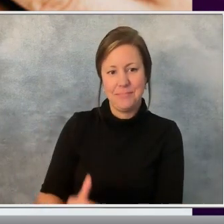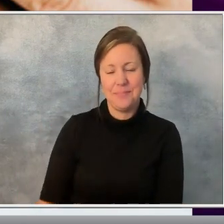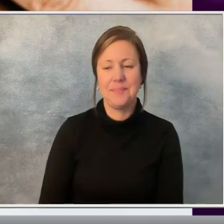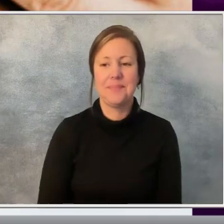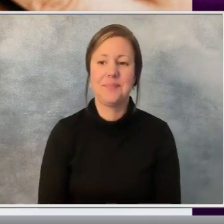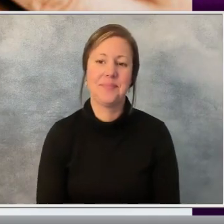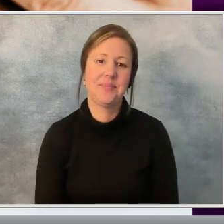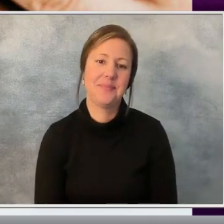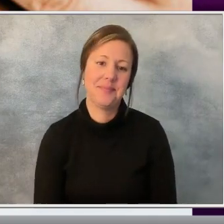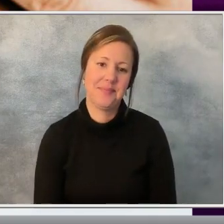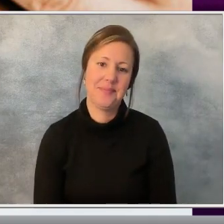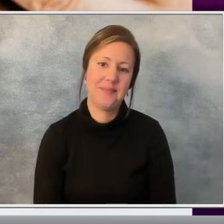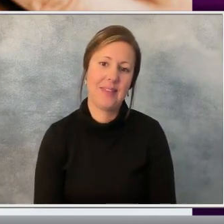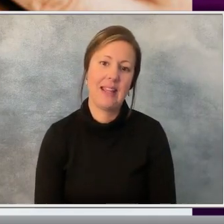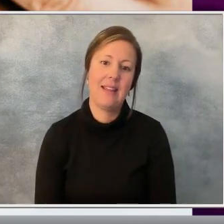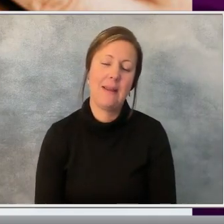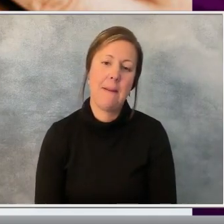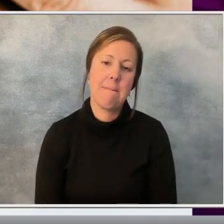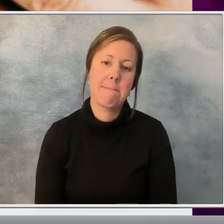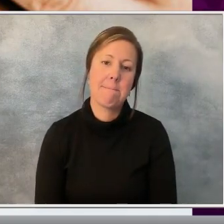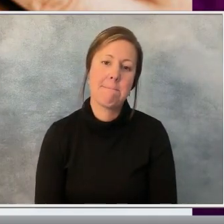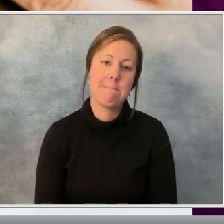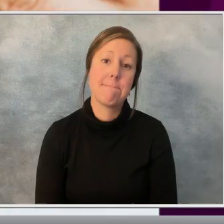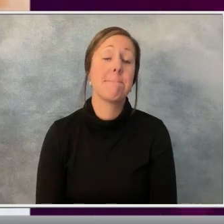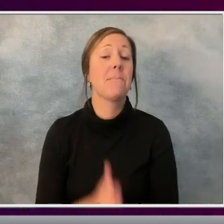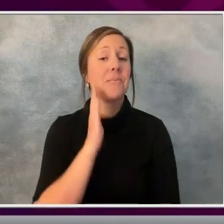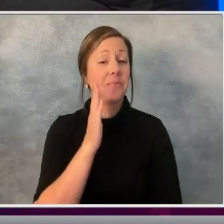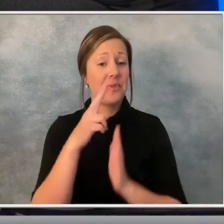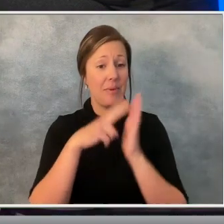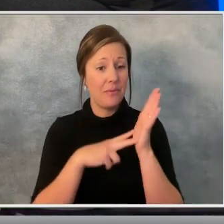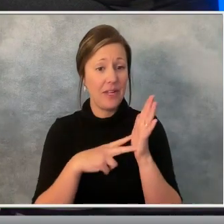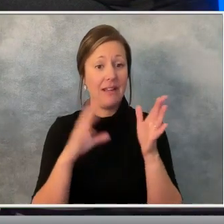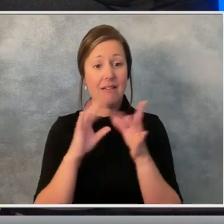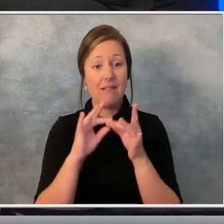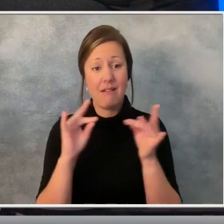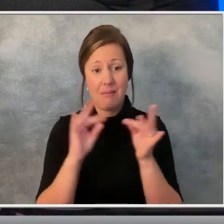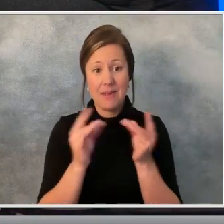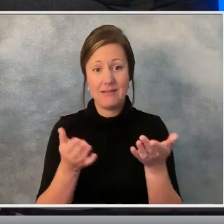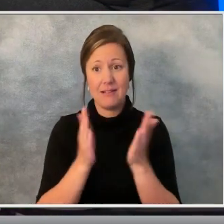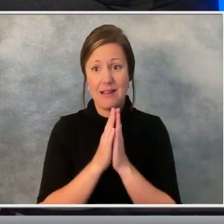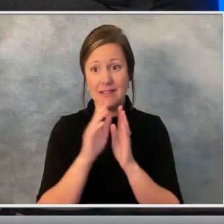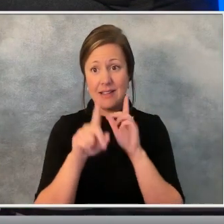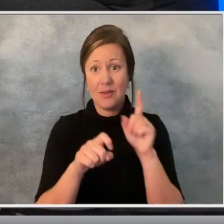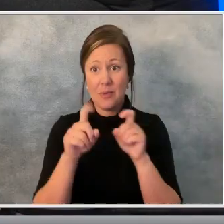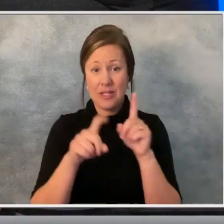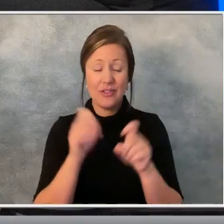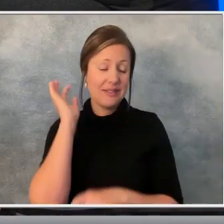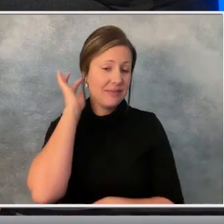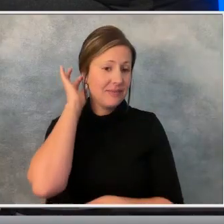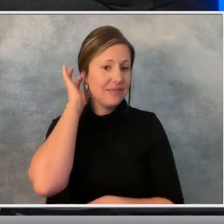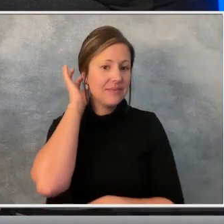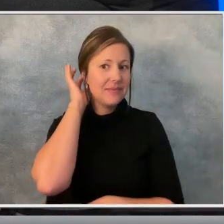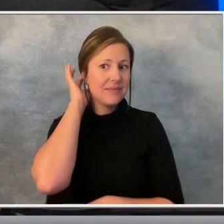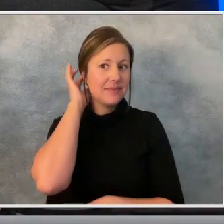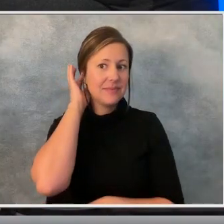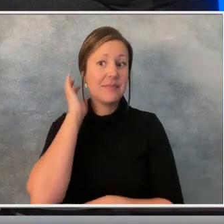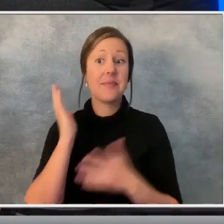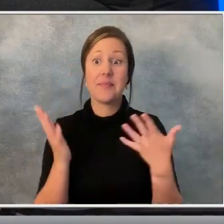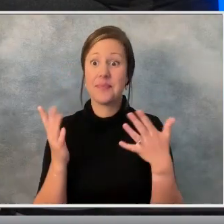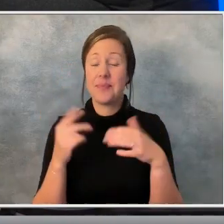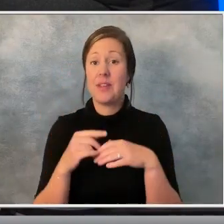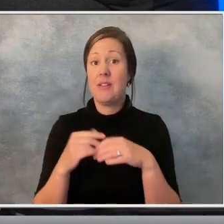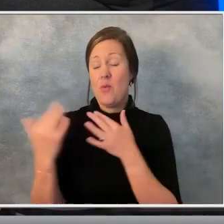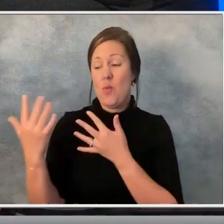are here on your screen, and we will be reading your comments and asking your questions. And while we give our viewers some time to submit their questions, we have a